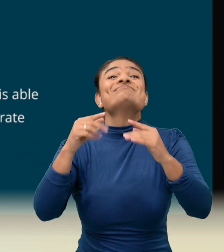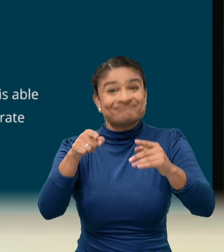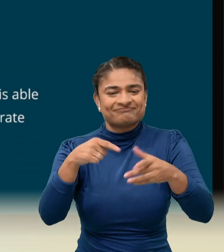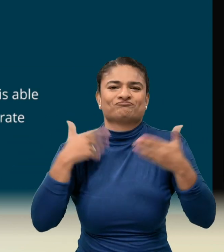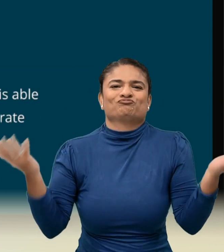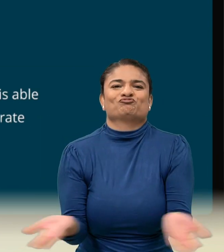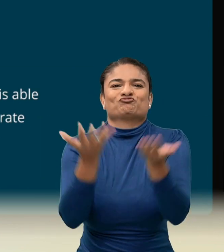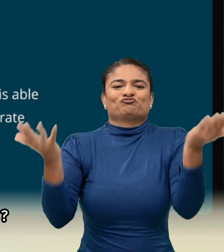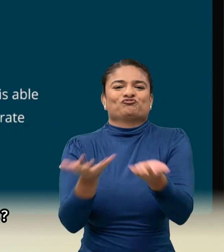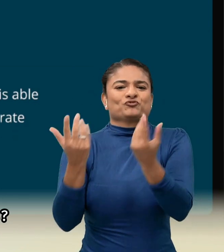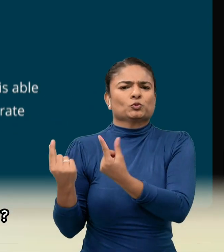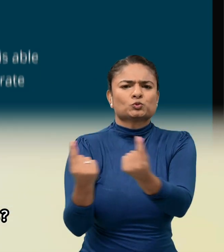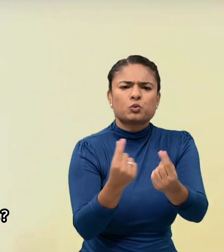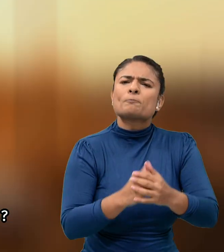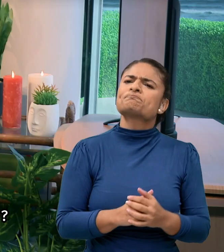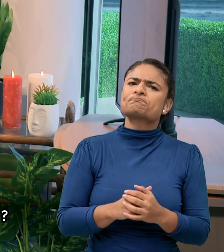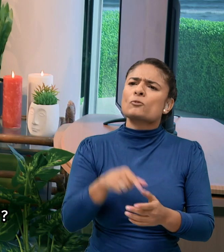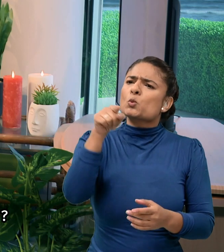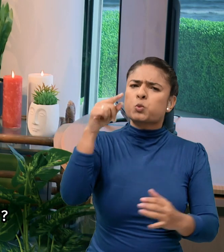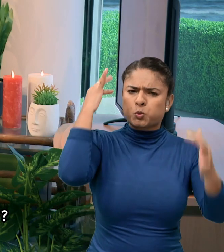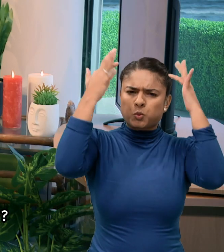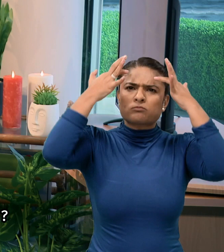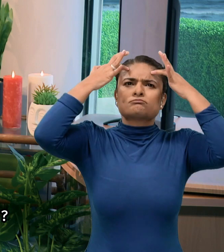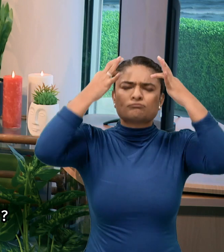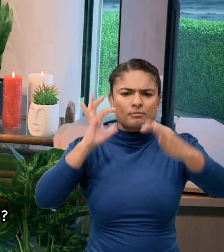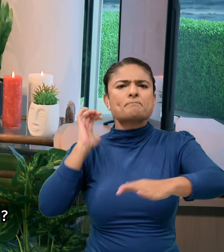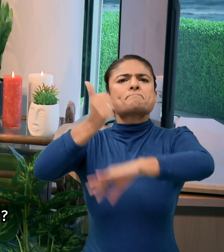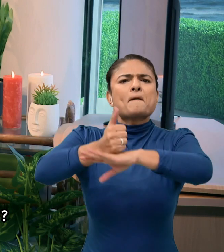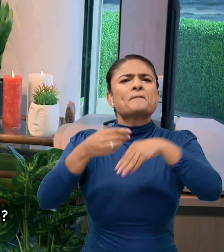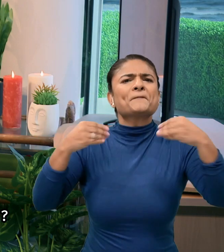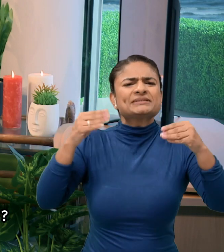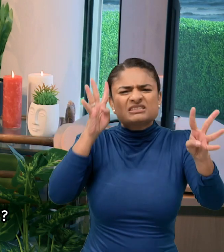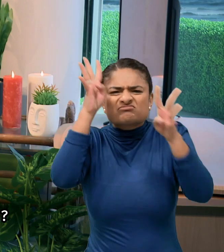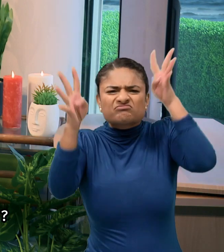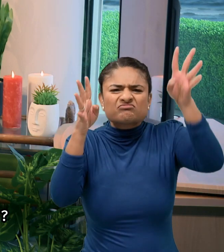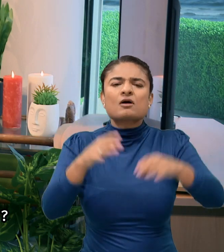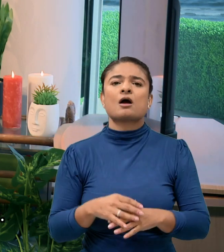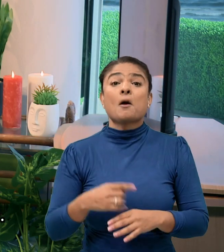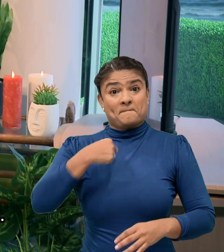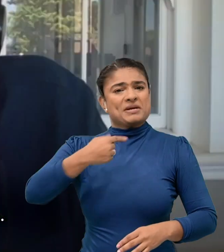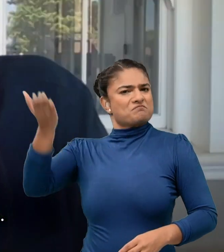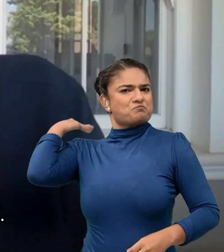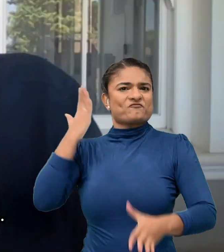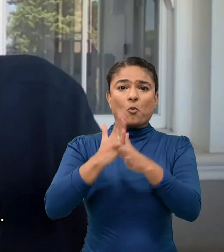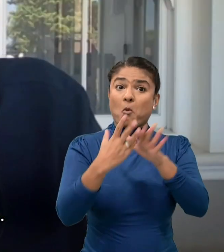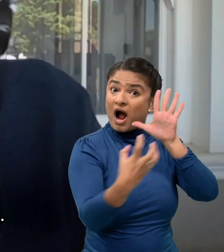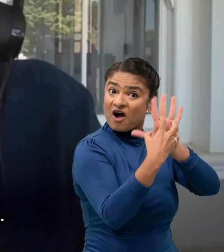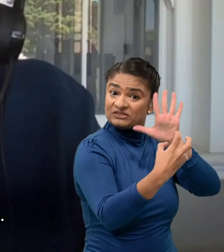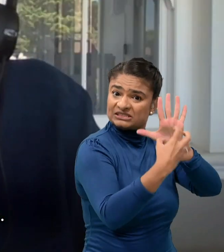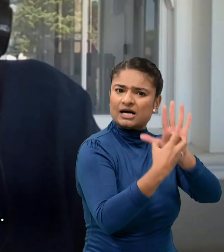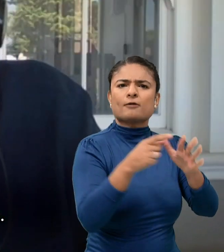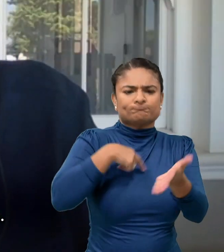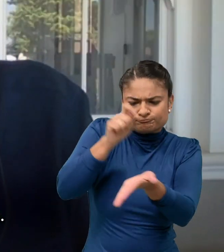help them do that. So what was the thinking behind the creation of Free Thinkers? I was in advertising, I